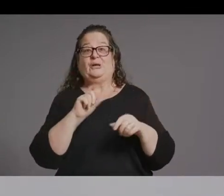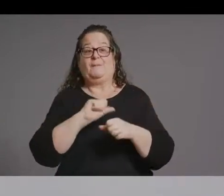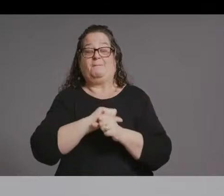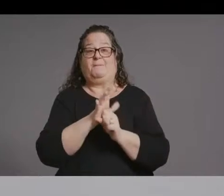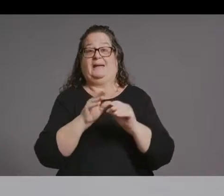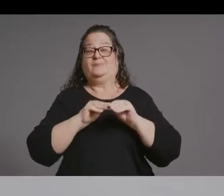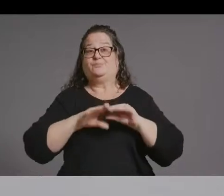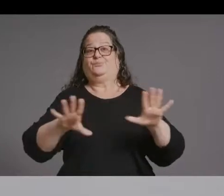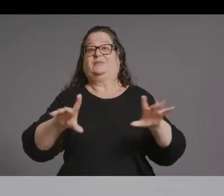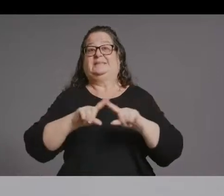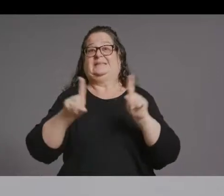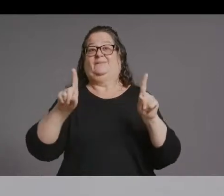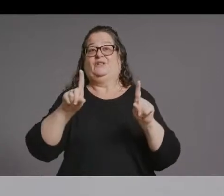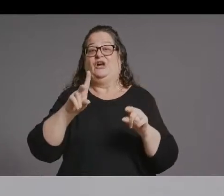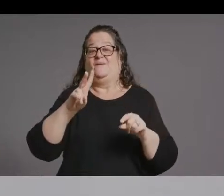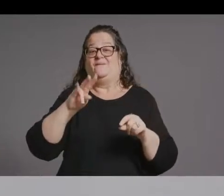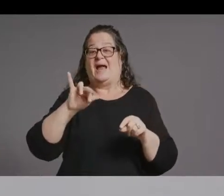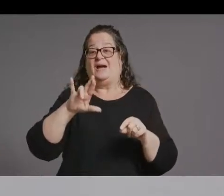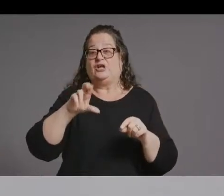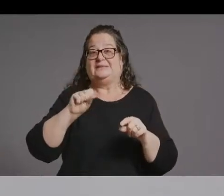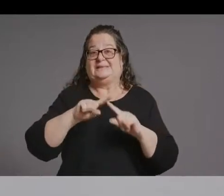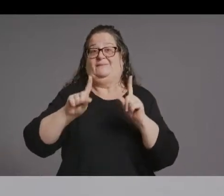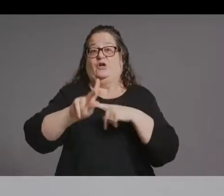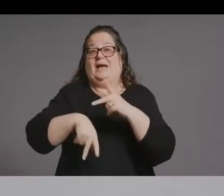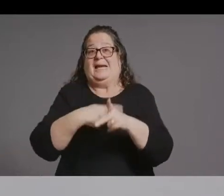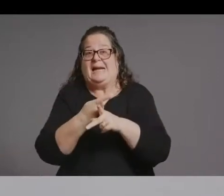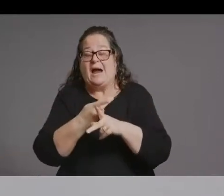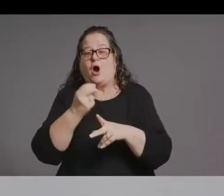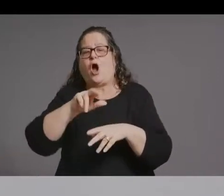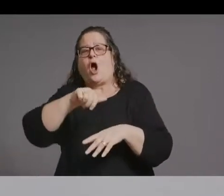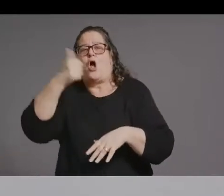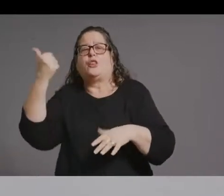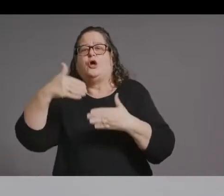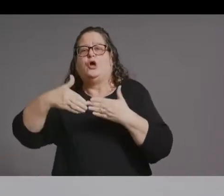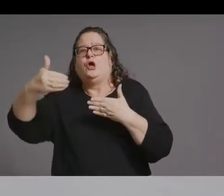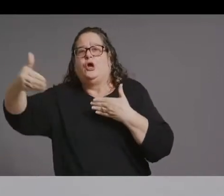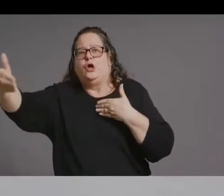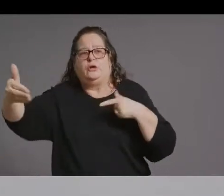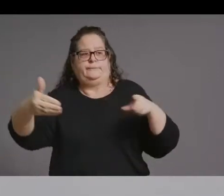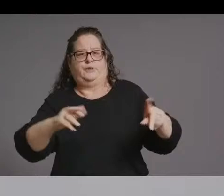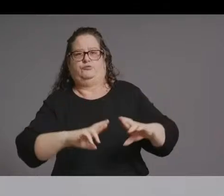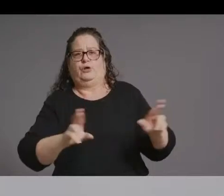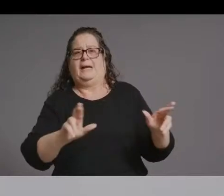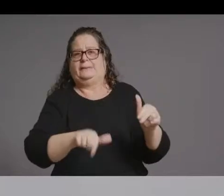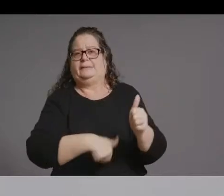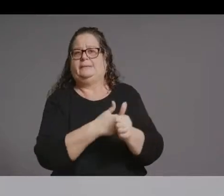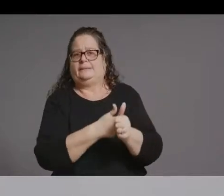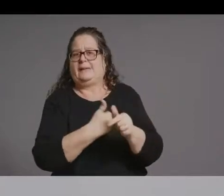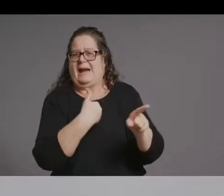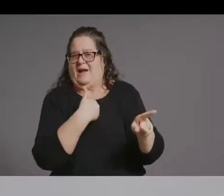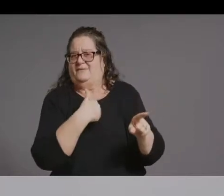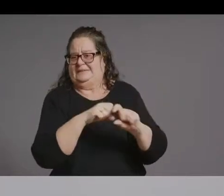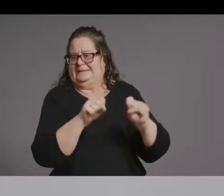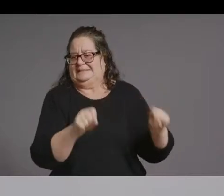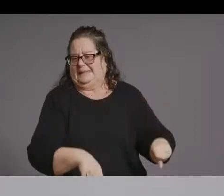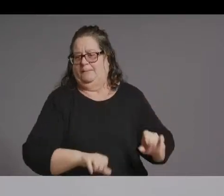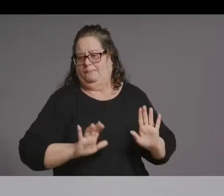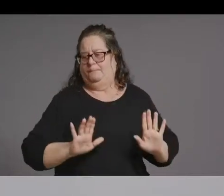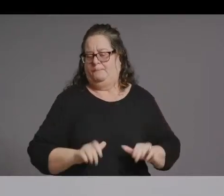now. Okay, great. And then just on the breakthrough cases, so I wasn't aware. So we've